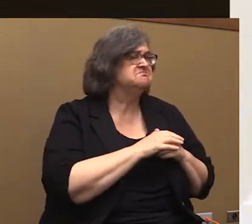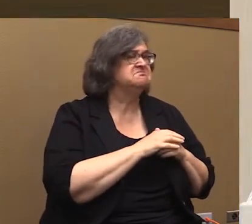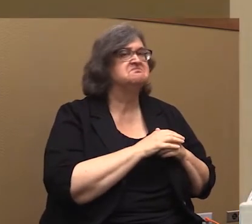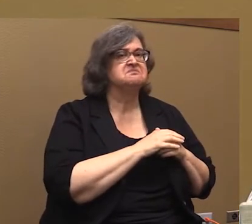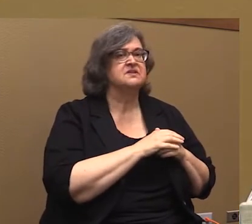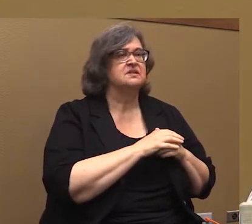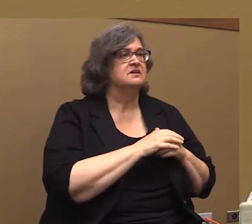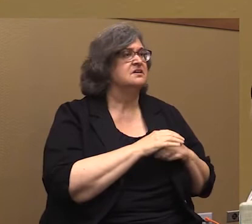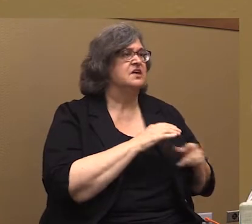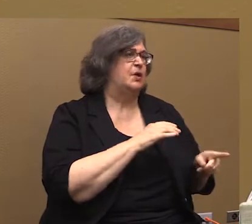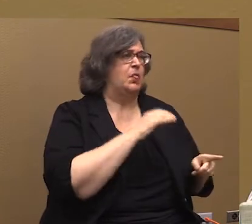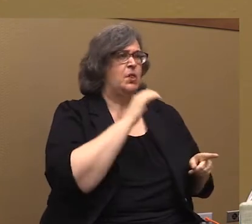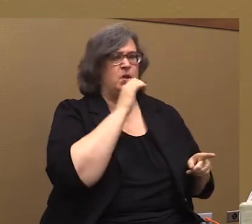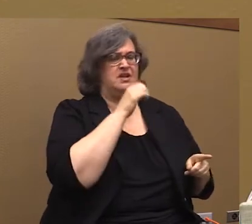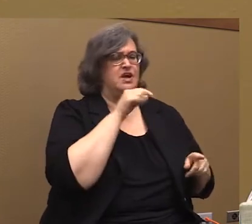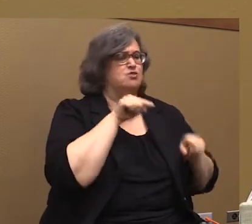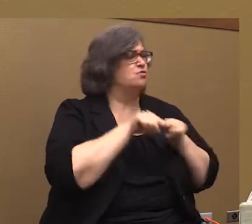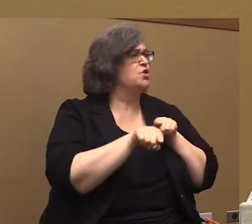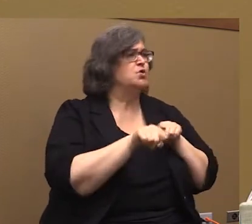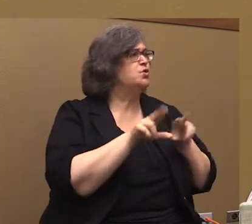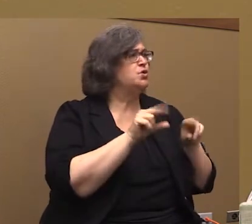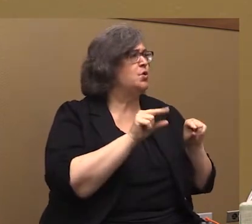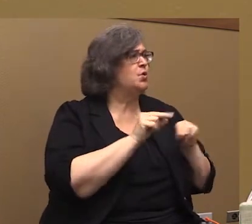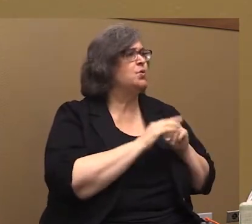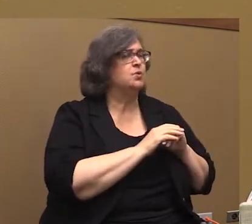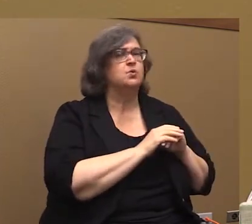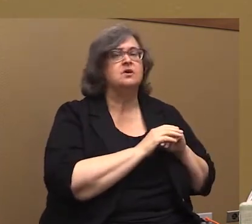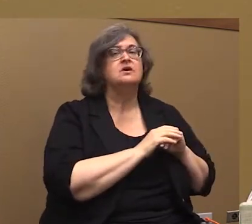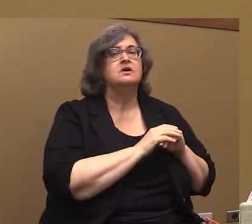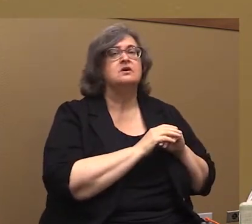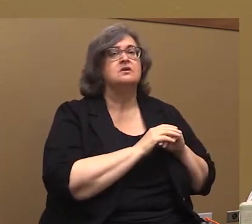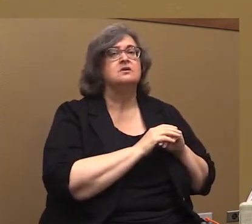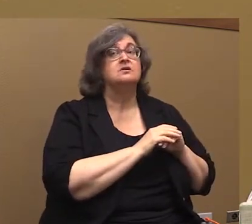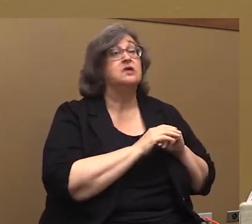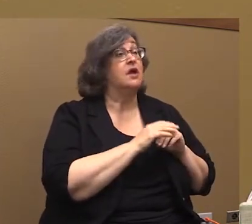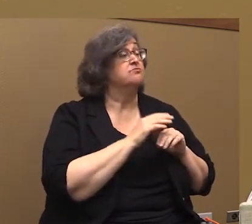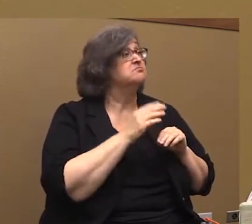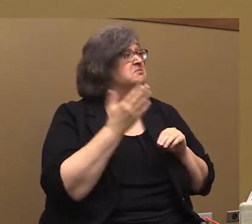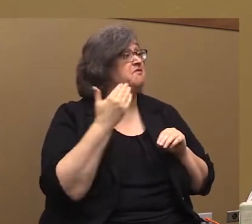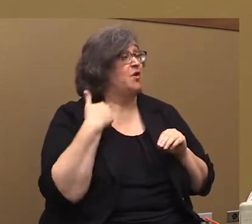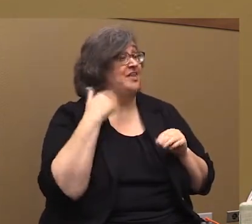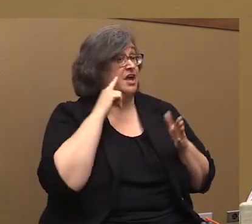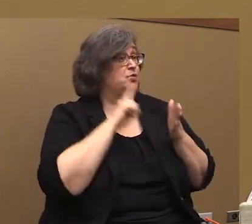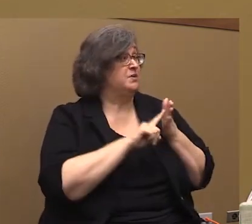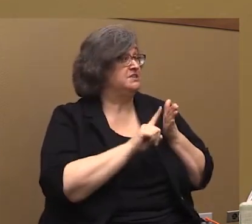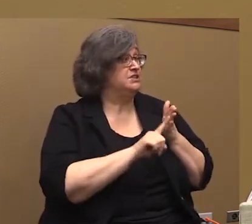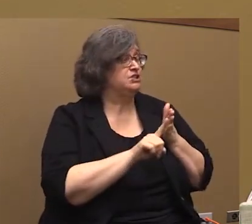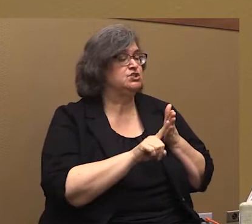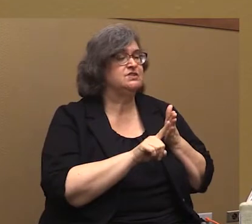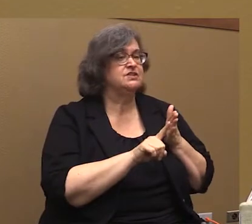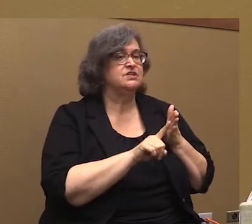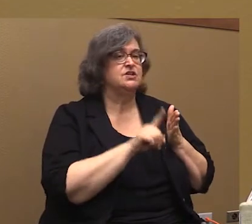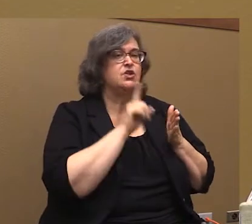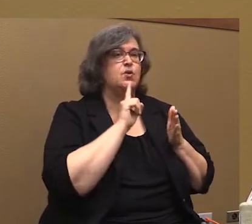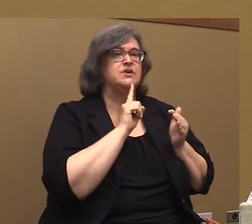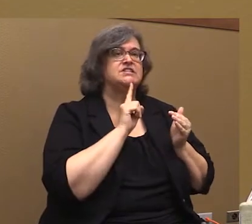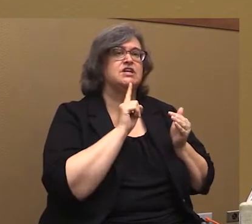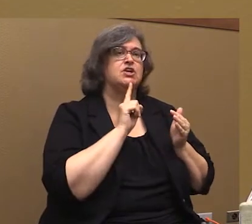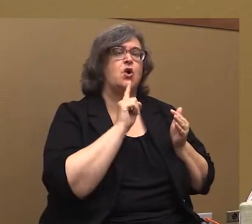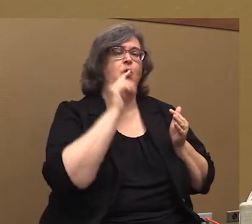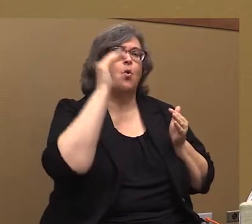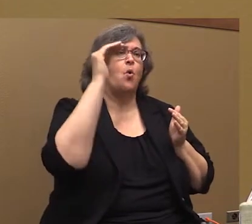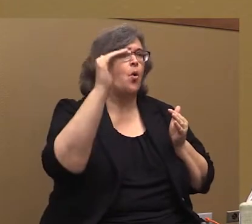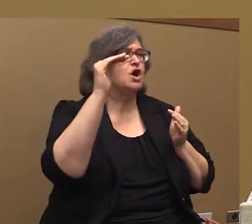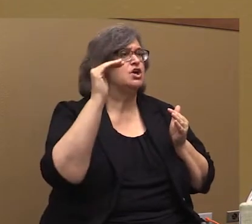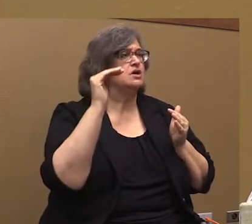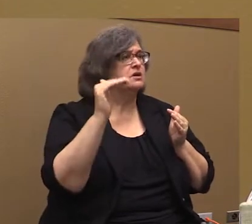That's kind of common, and it's not that they're being rude. They actually did a study, and that they